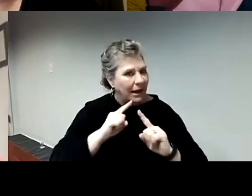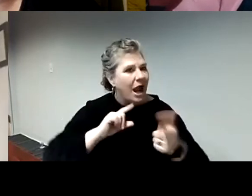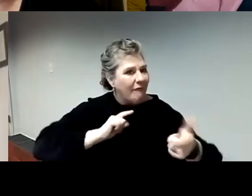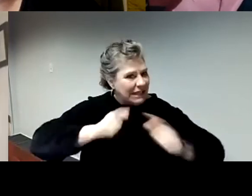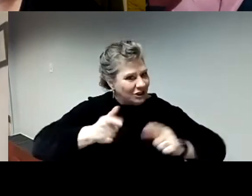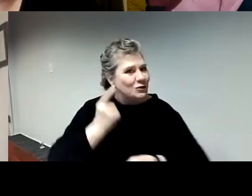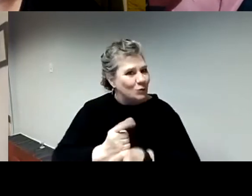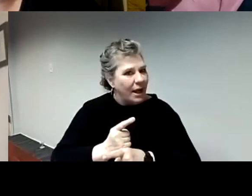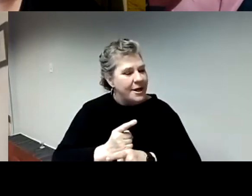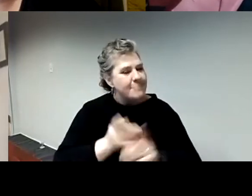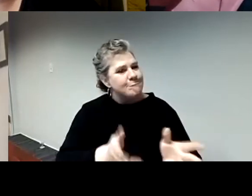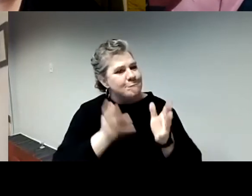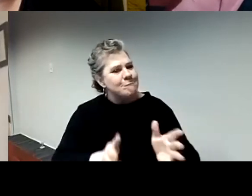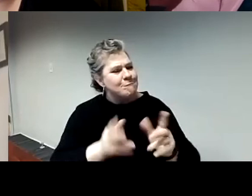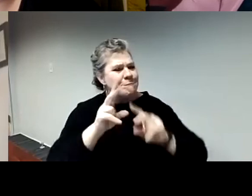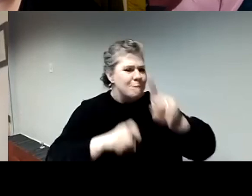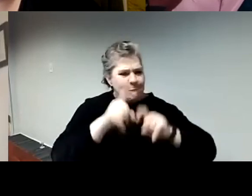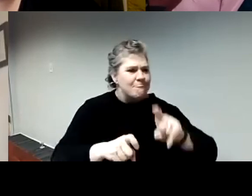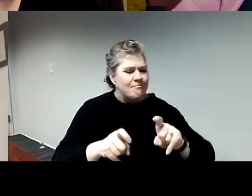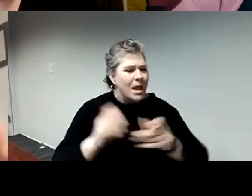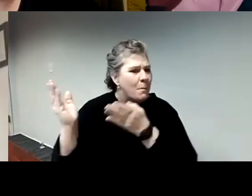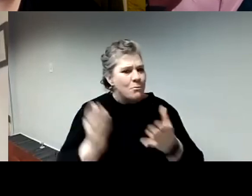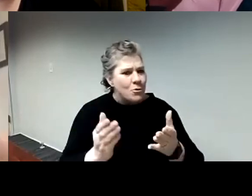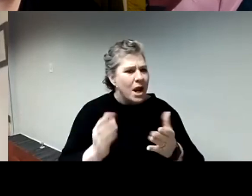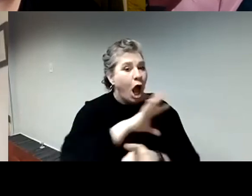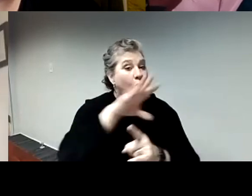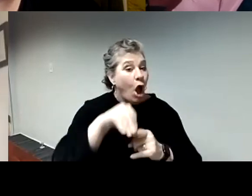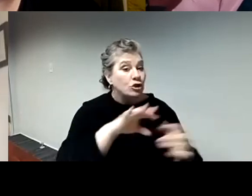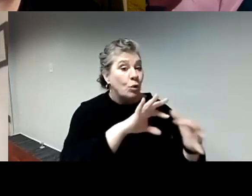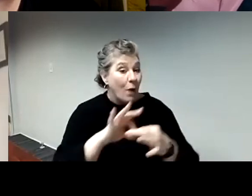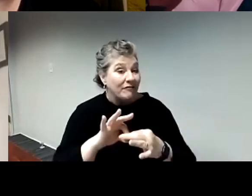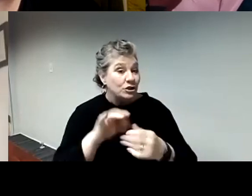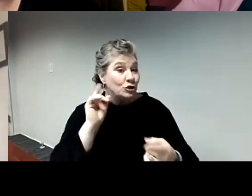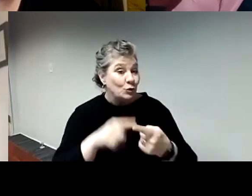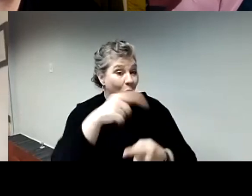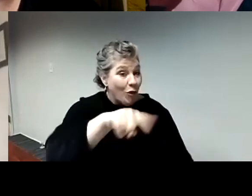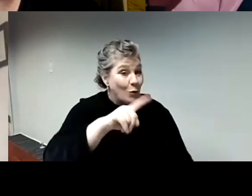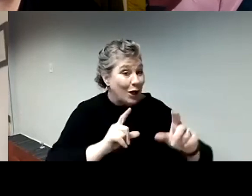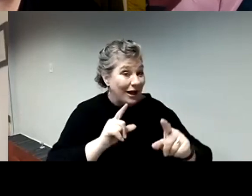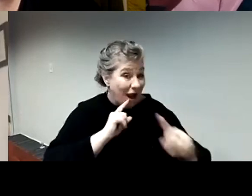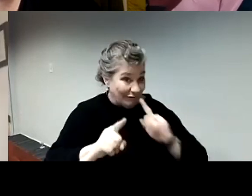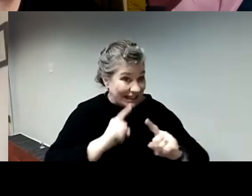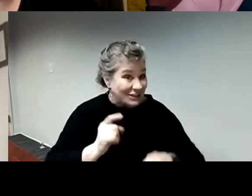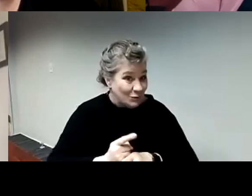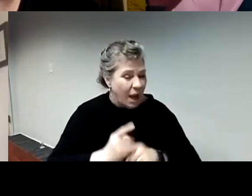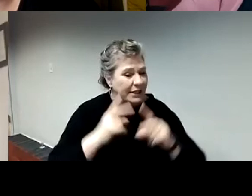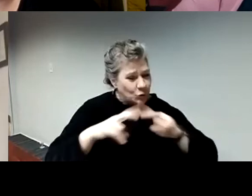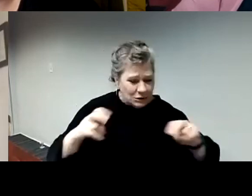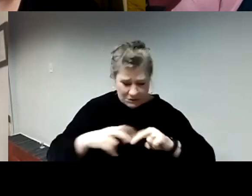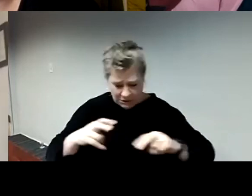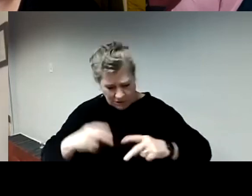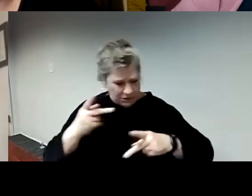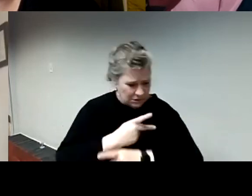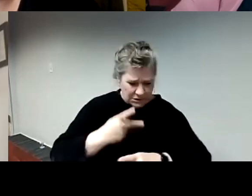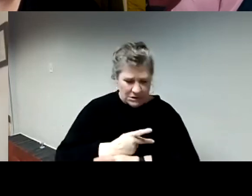conversations and can bring some cultural relevancy to those conversations with them and help them dissect not just, again,